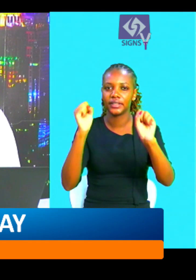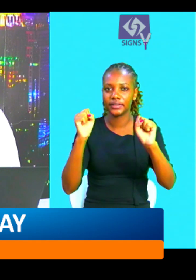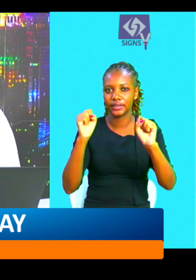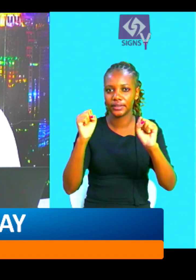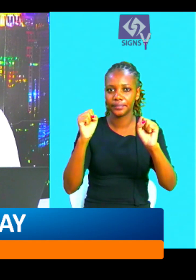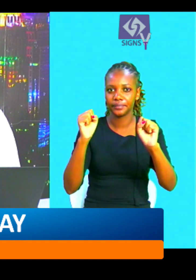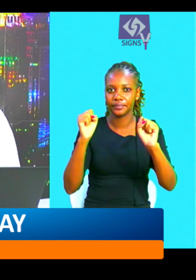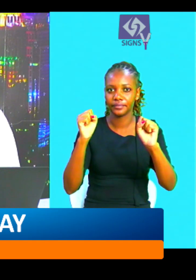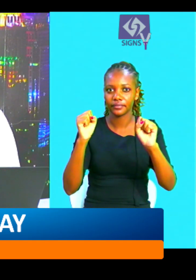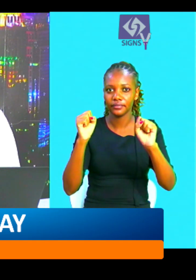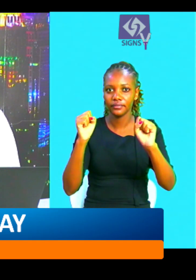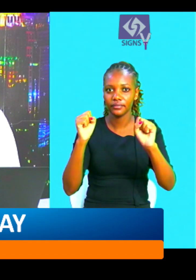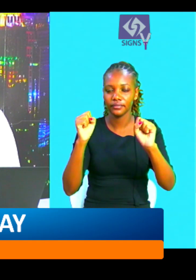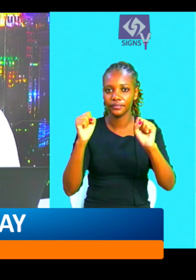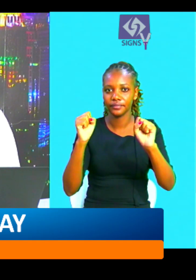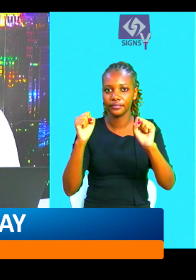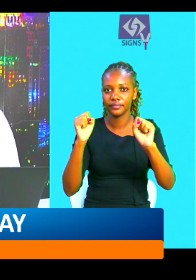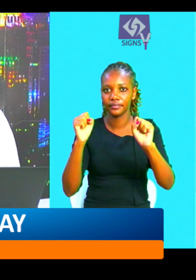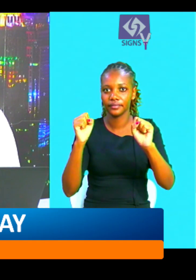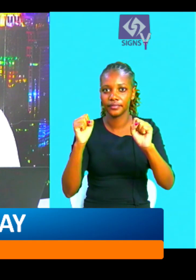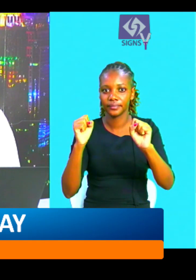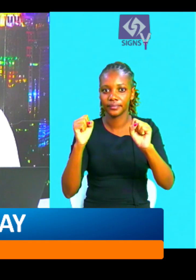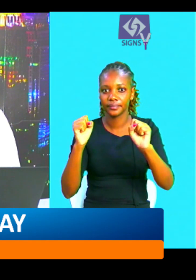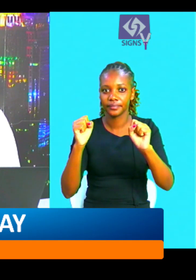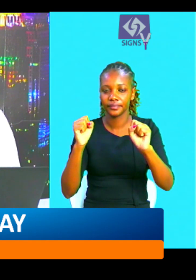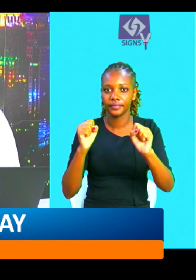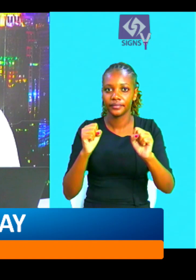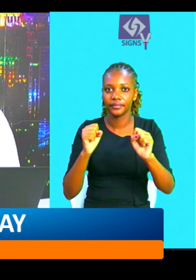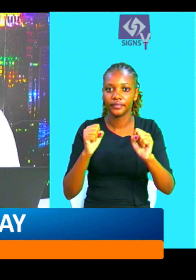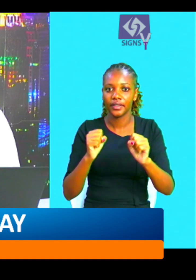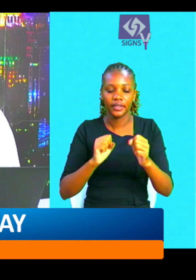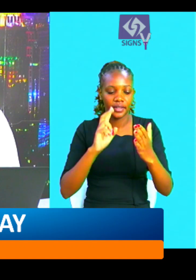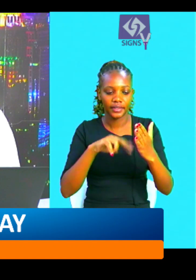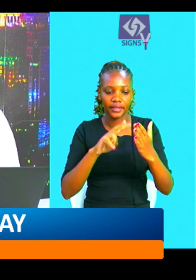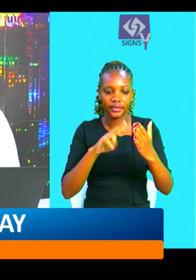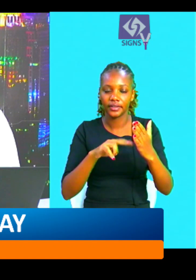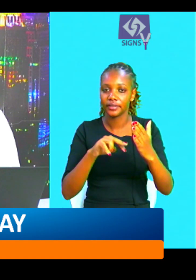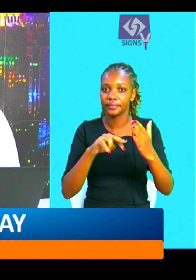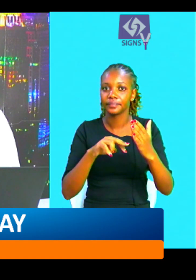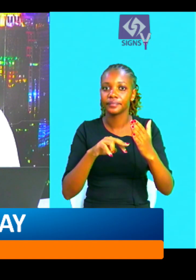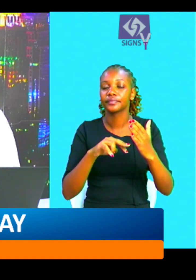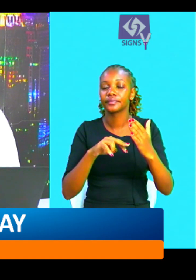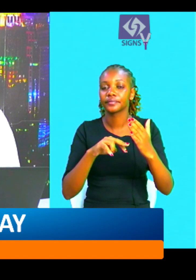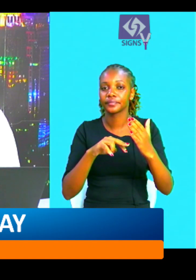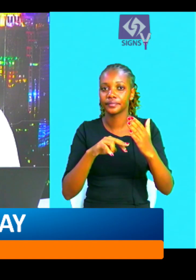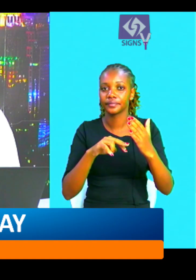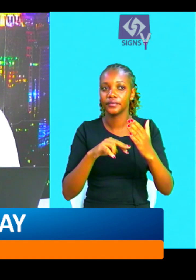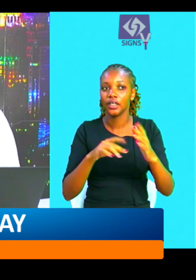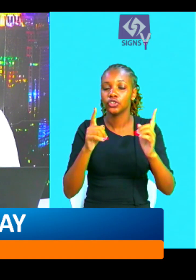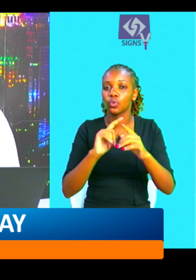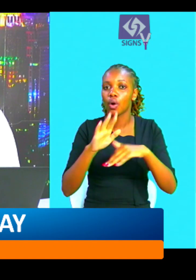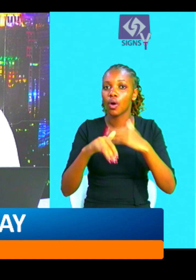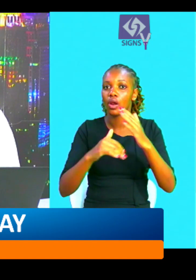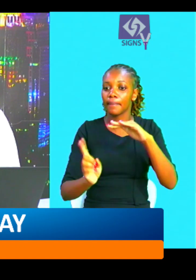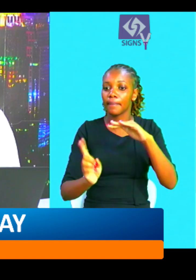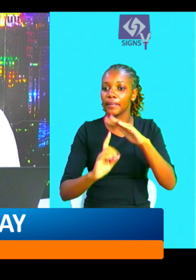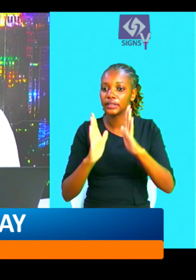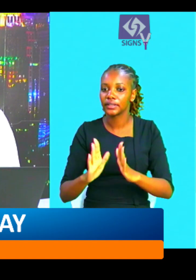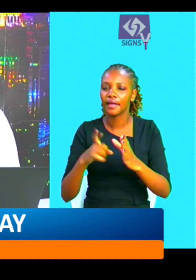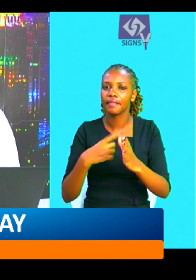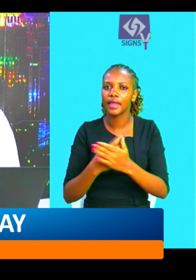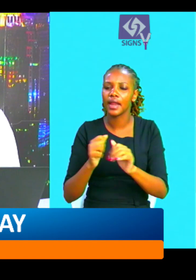And we are escalating this conversation even as we come closer to the end of it. I went asked now to rope in the conversation